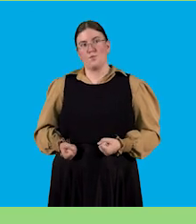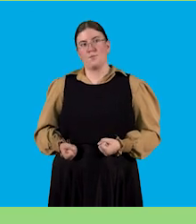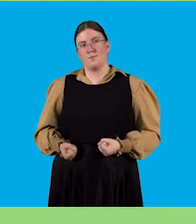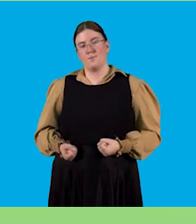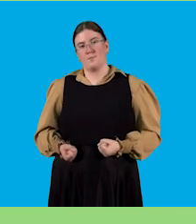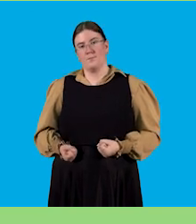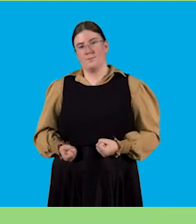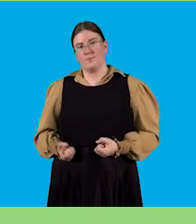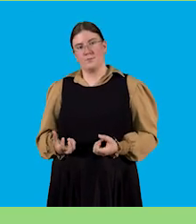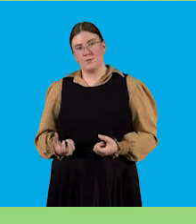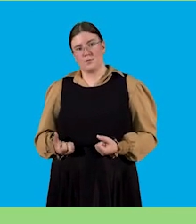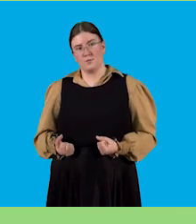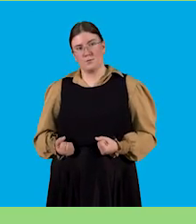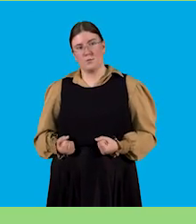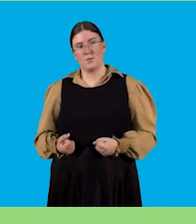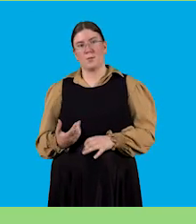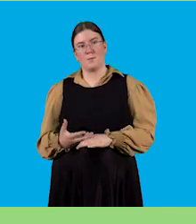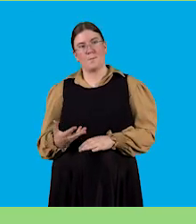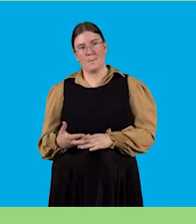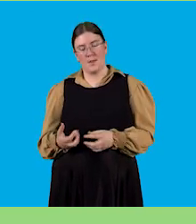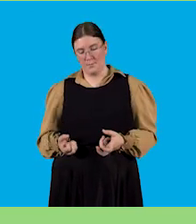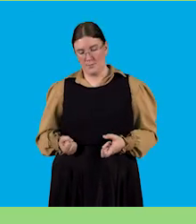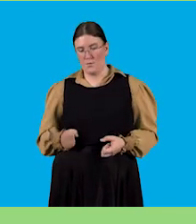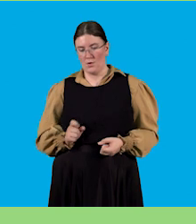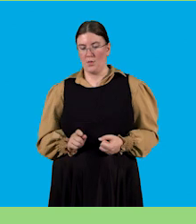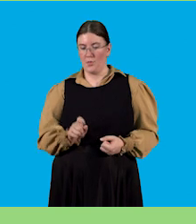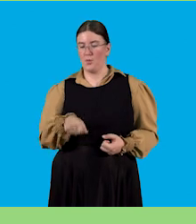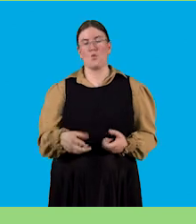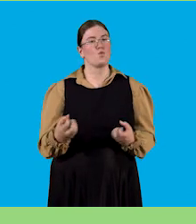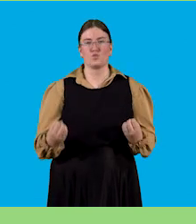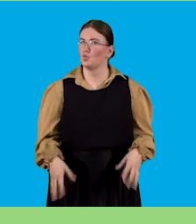back into the blood so that they are not lost in urine.